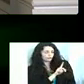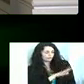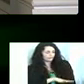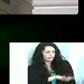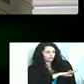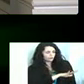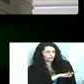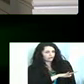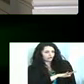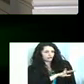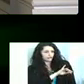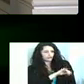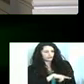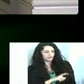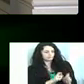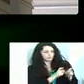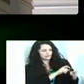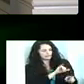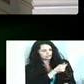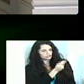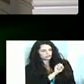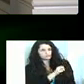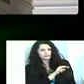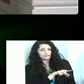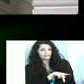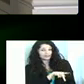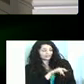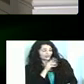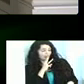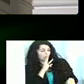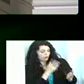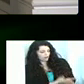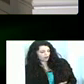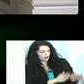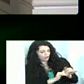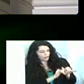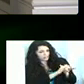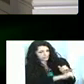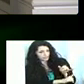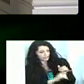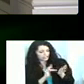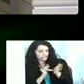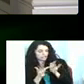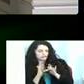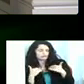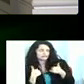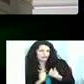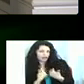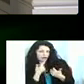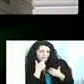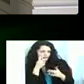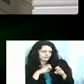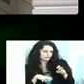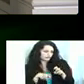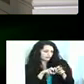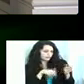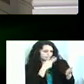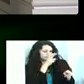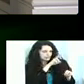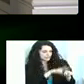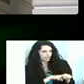Joseph. Jacob's well was still there. Jesus, worn out by the trip, sat down at the